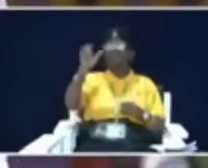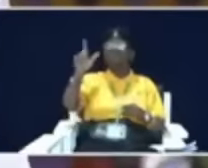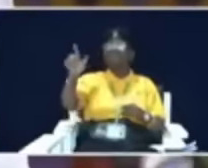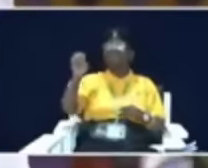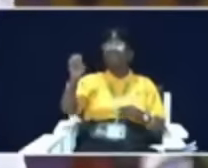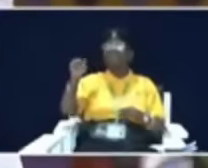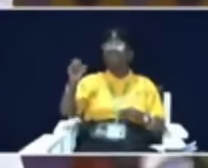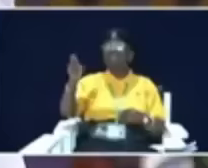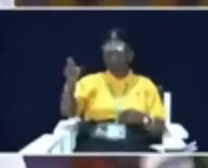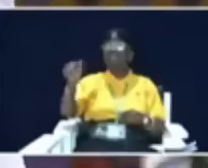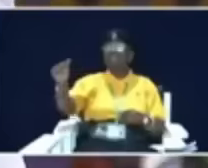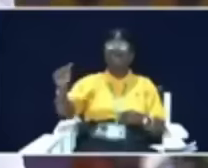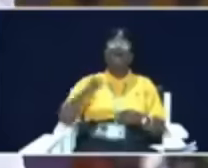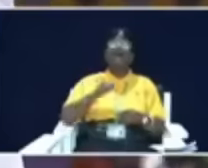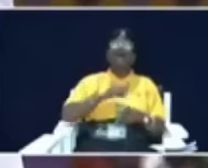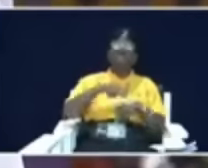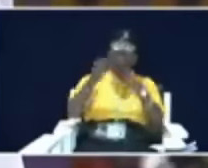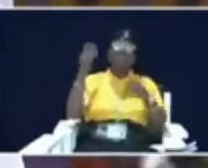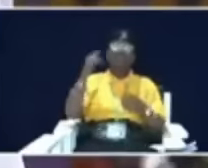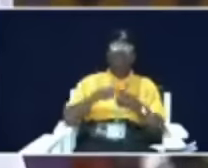went into our church there.